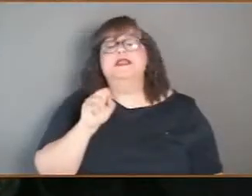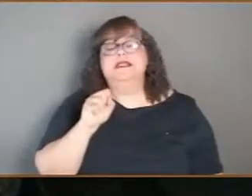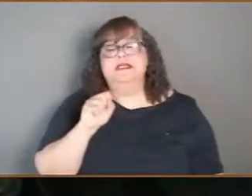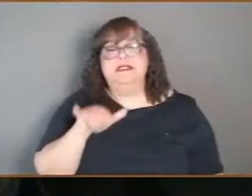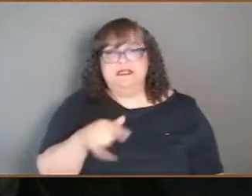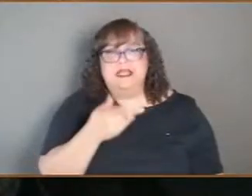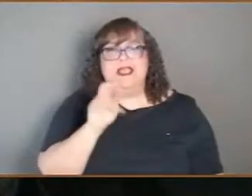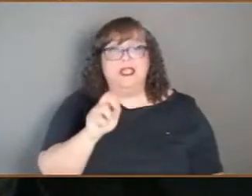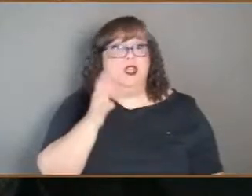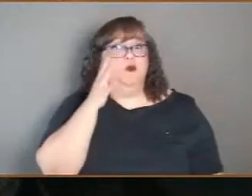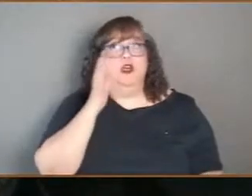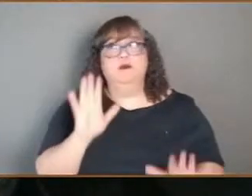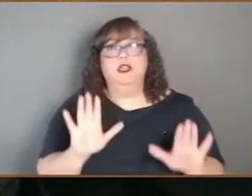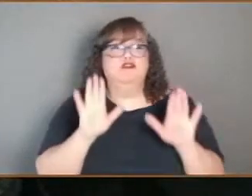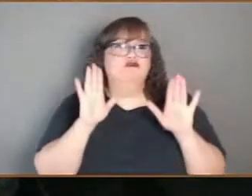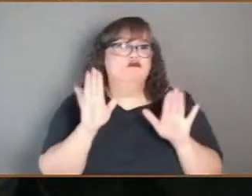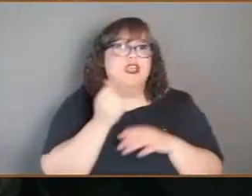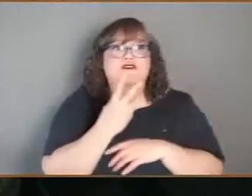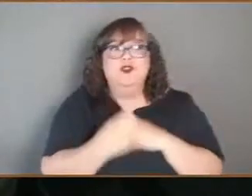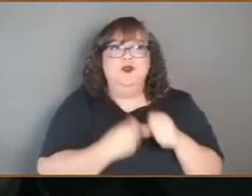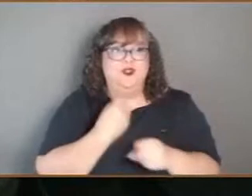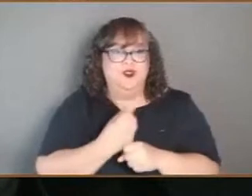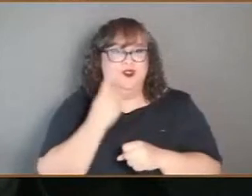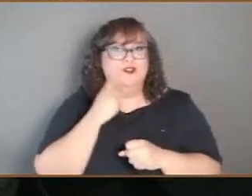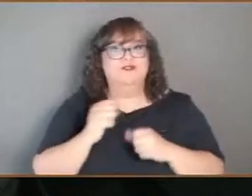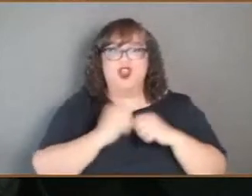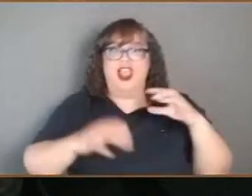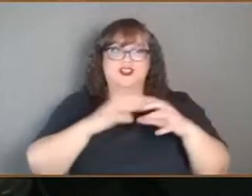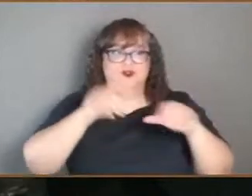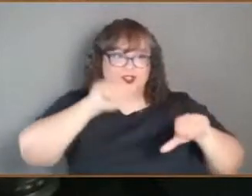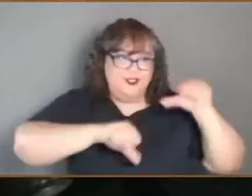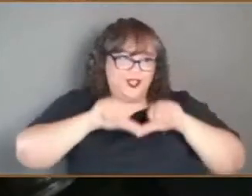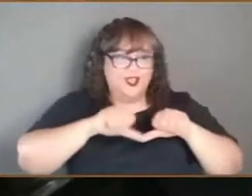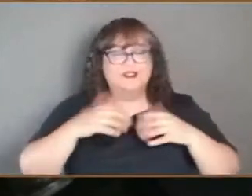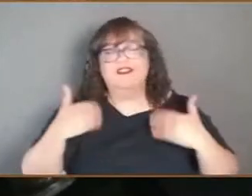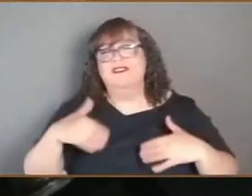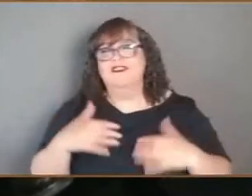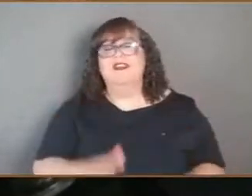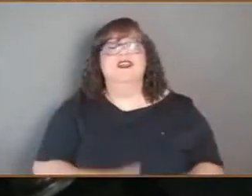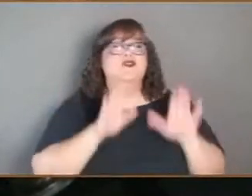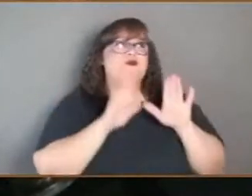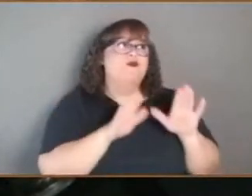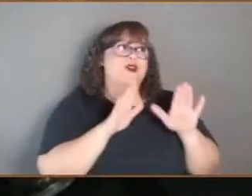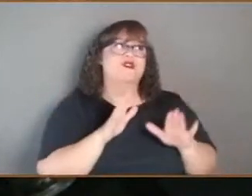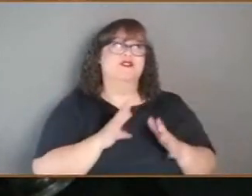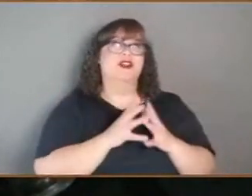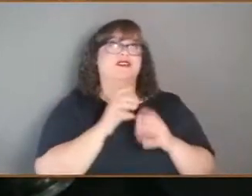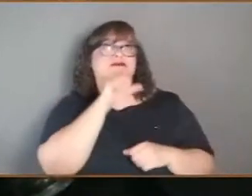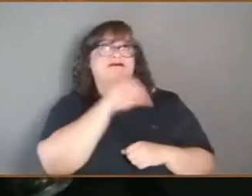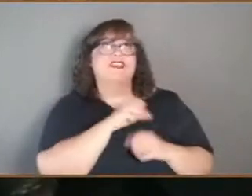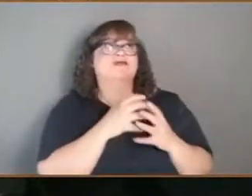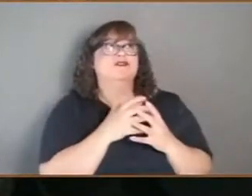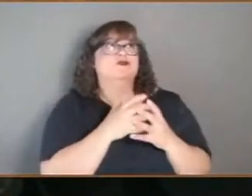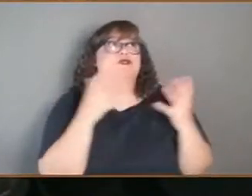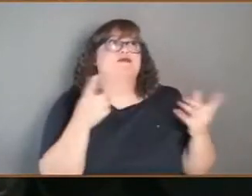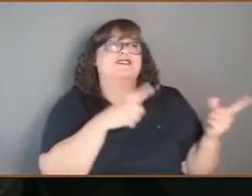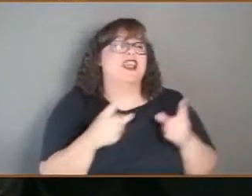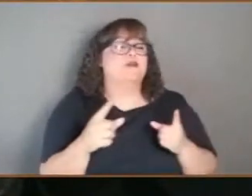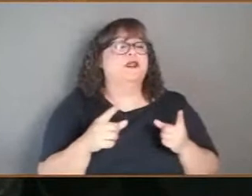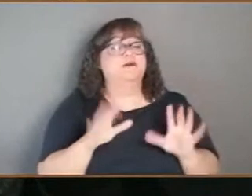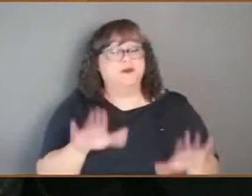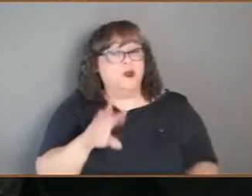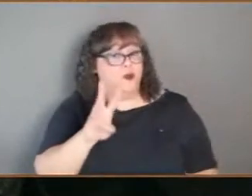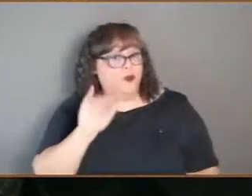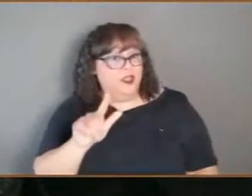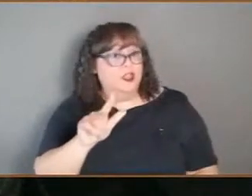science. It's really fascinating, and I love that there's so much going on with asteroid research. Now, Will, Lucy is set to launch tomorrow, 5:34